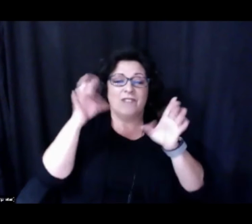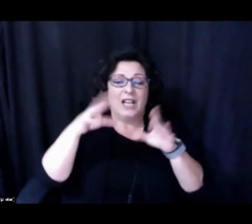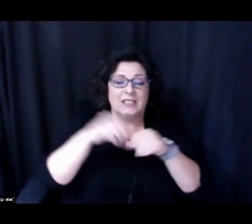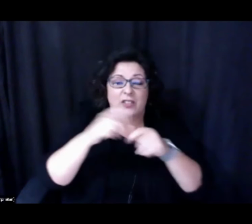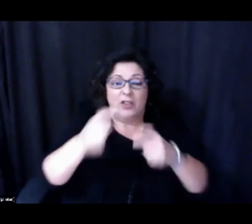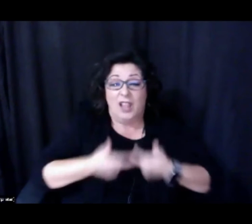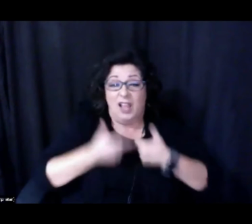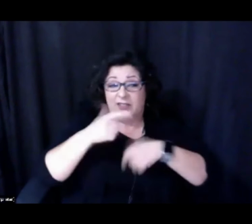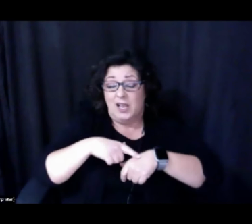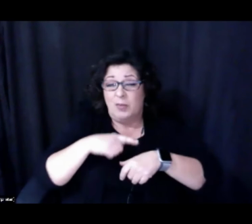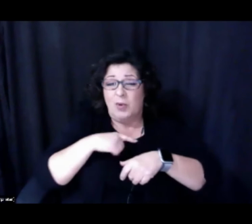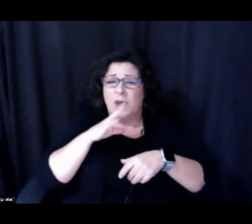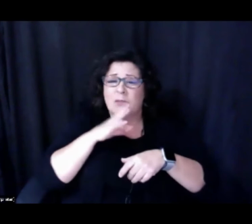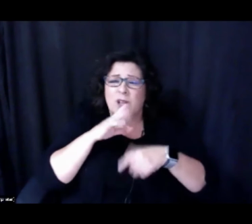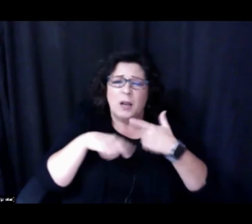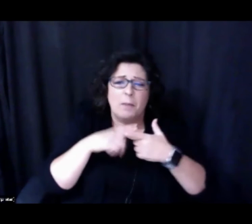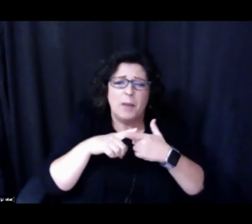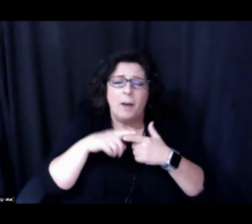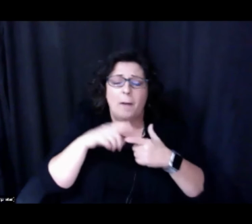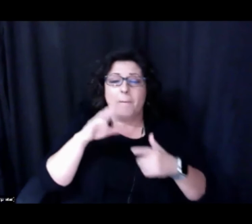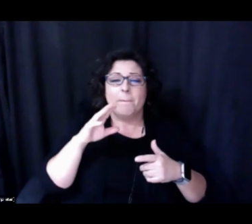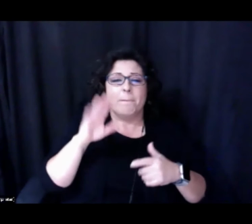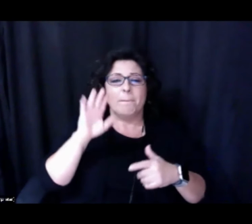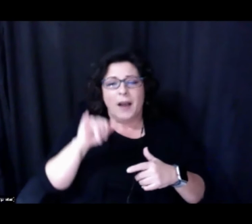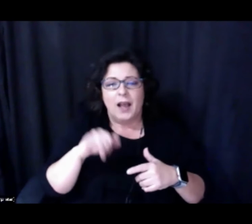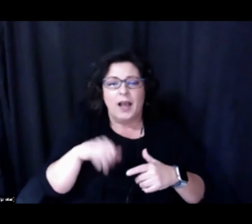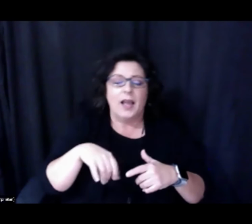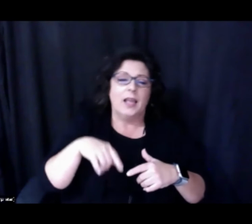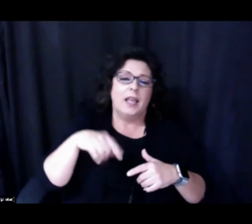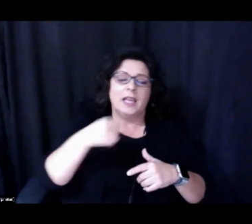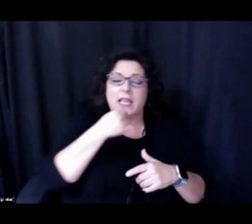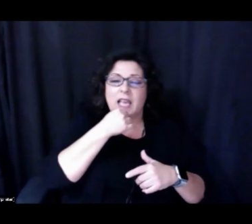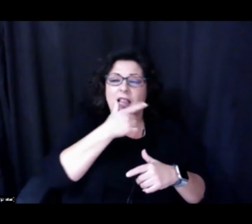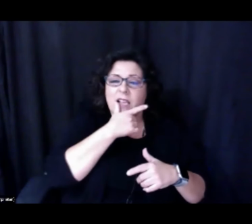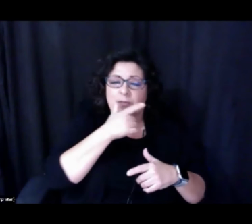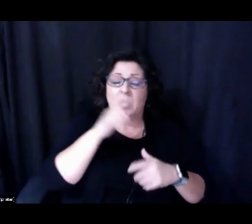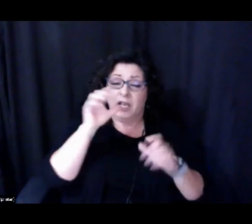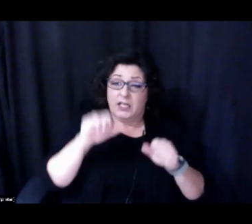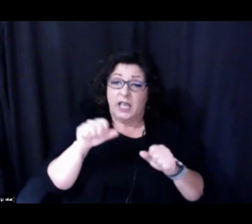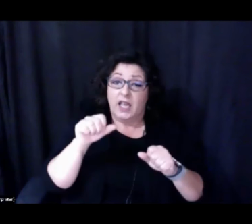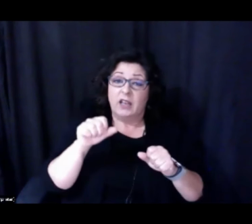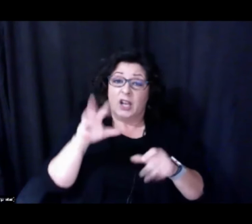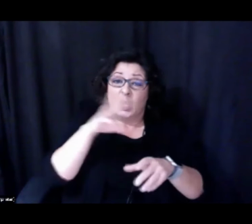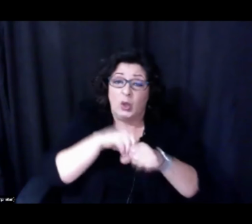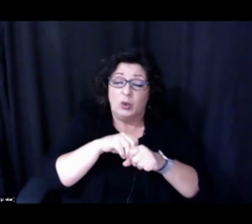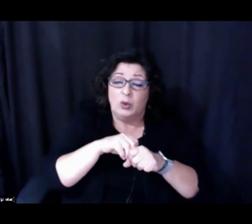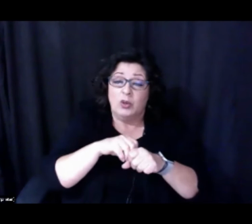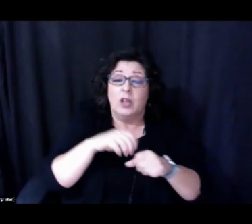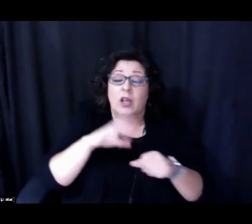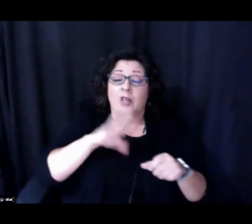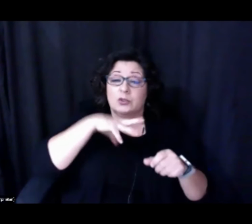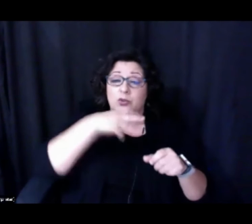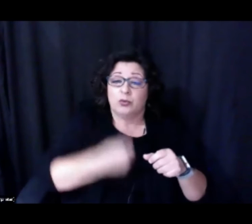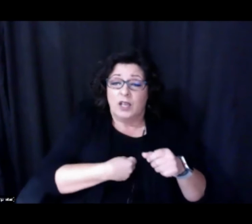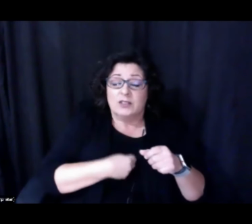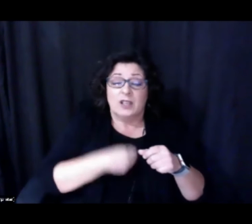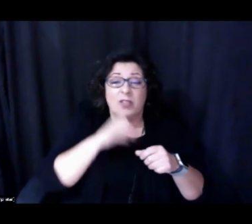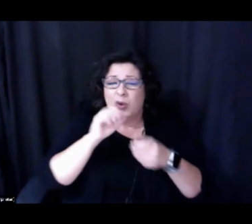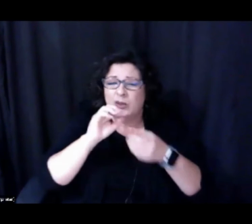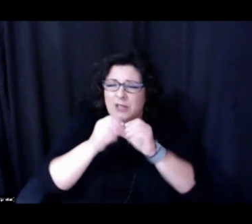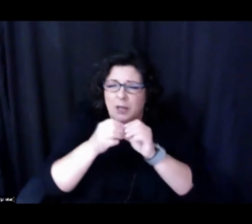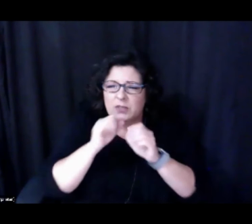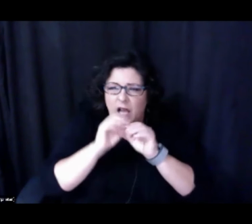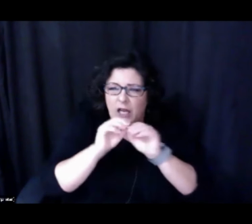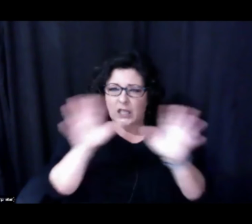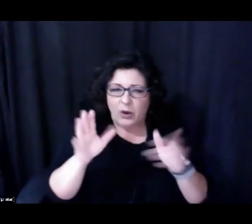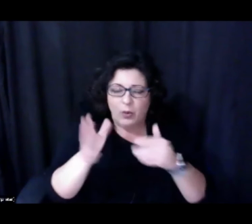when I'm talking about bisexual, gay, and lesbian, that can include trans folks, the statistics are not clear as to whether